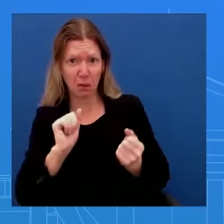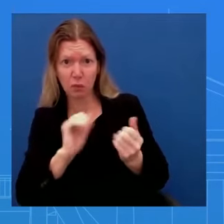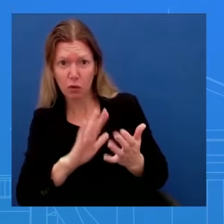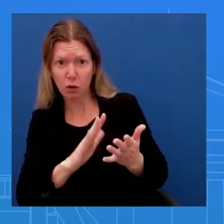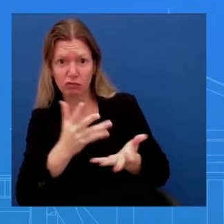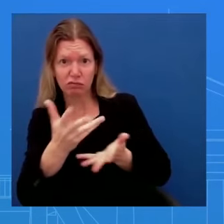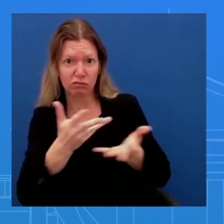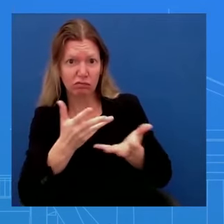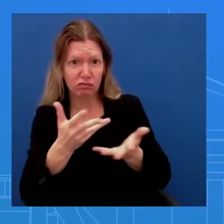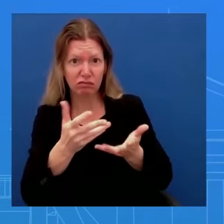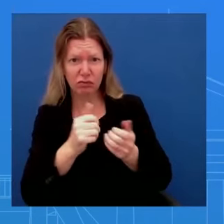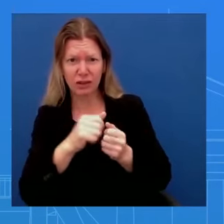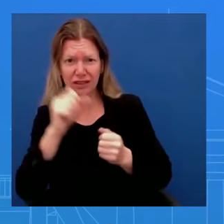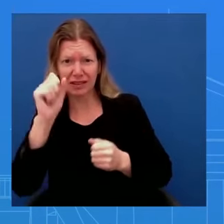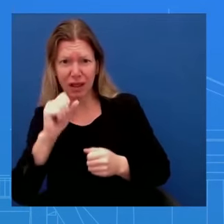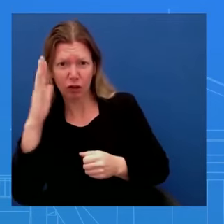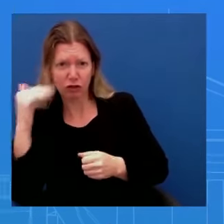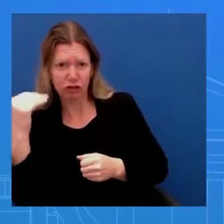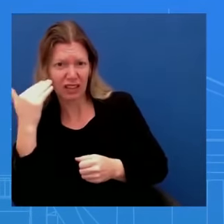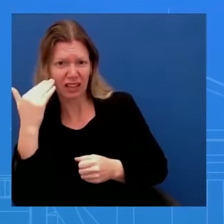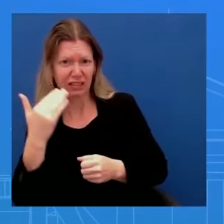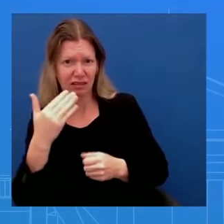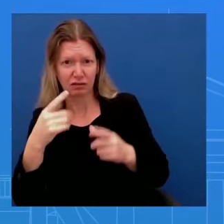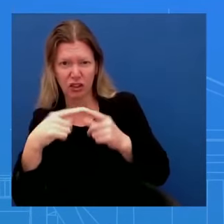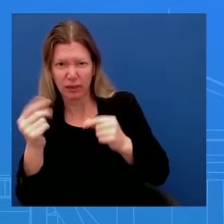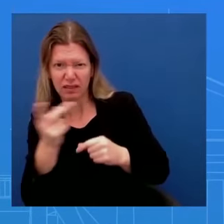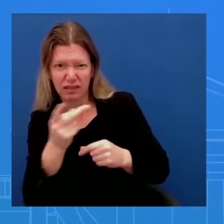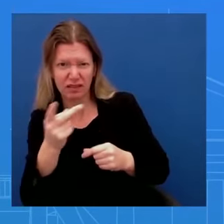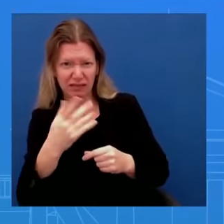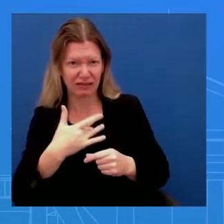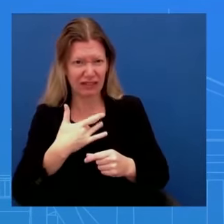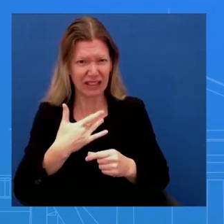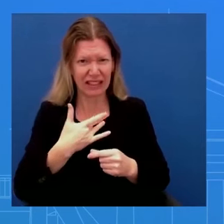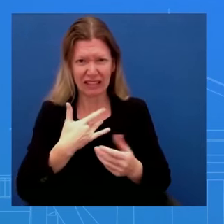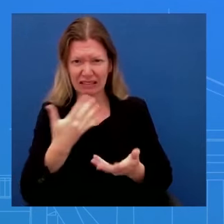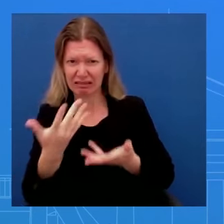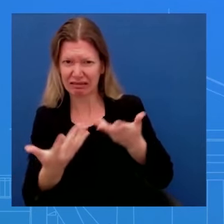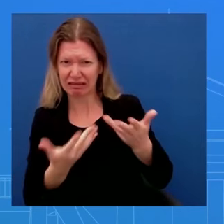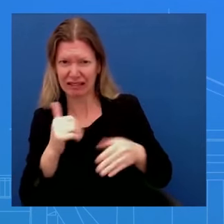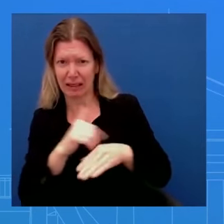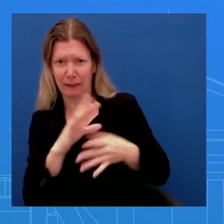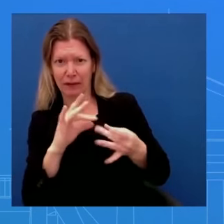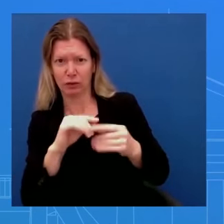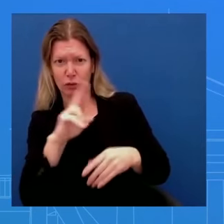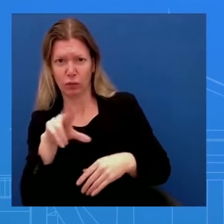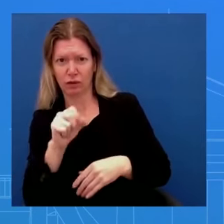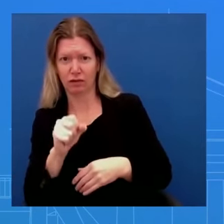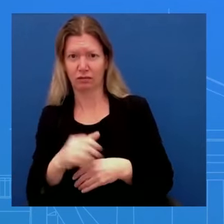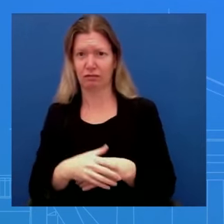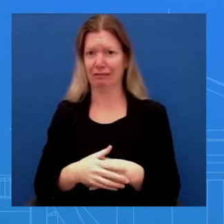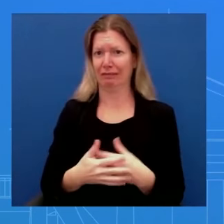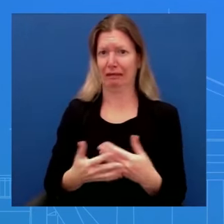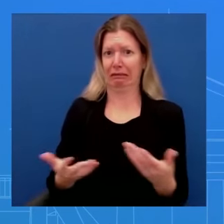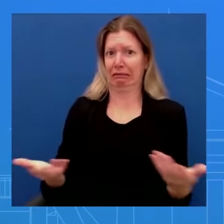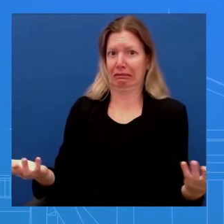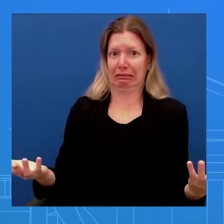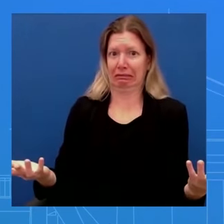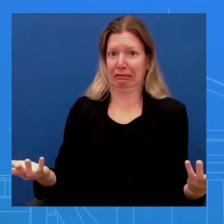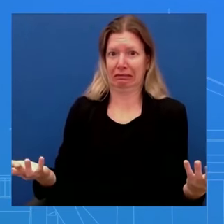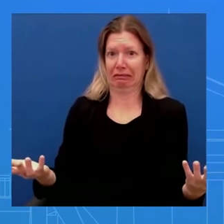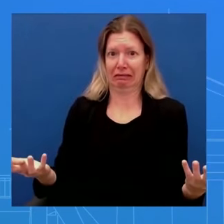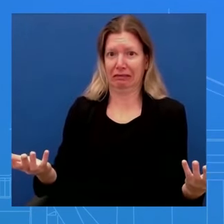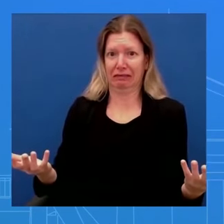message to the United States? It's a family exercise for me to try to get inside the brain of Kim Jong-un. What goes on